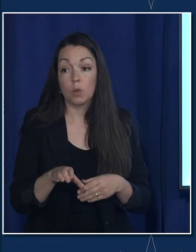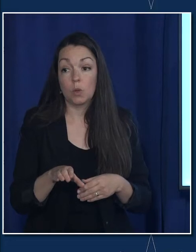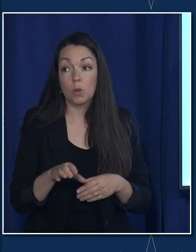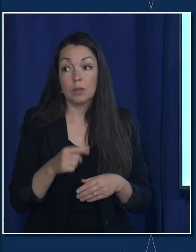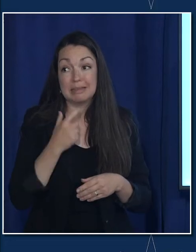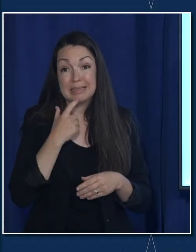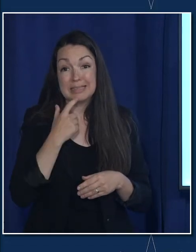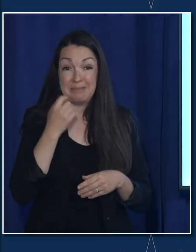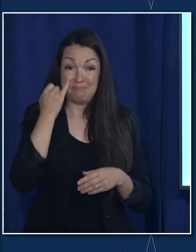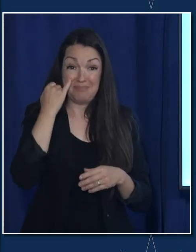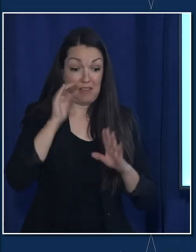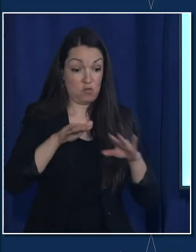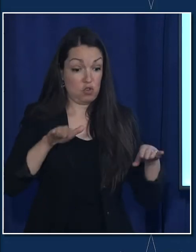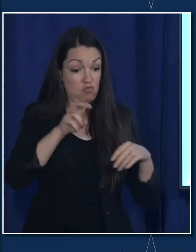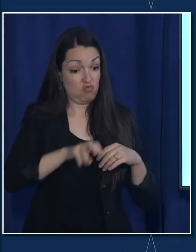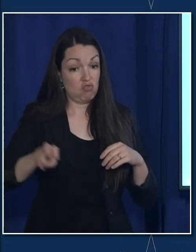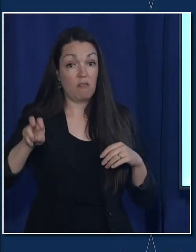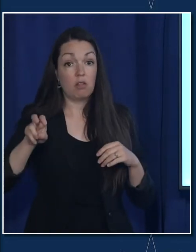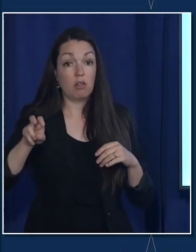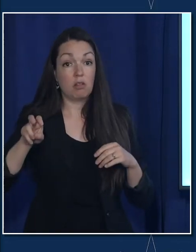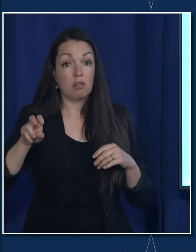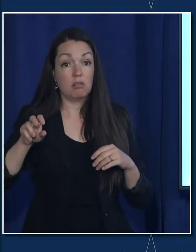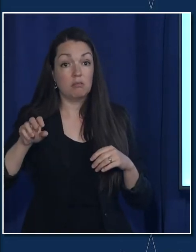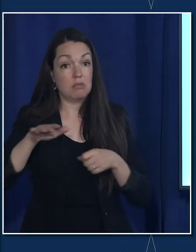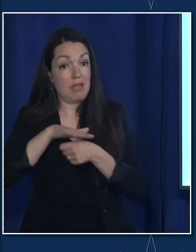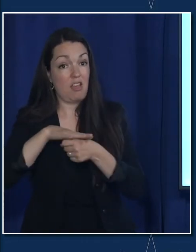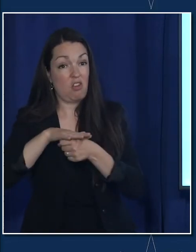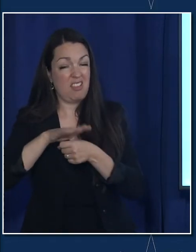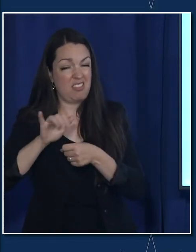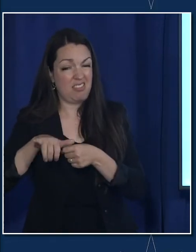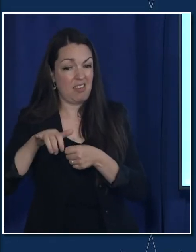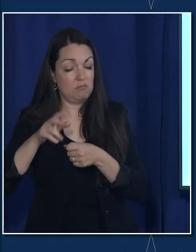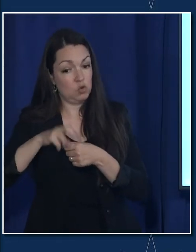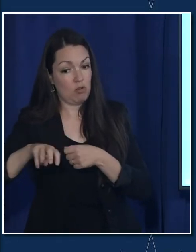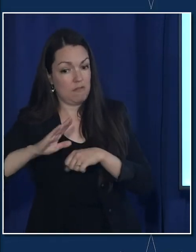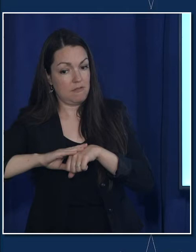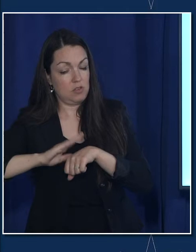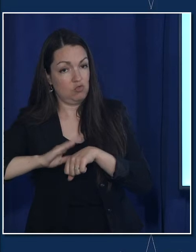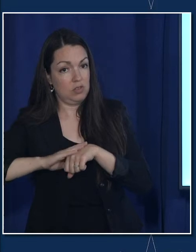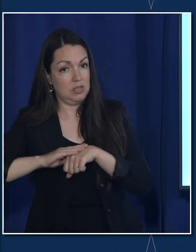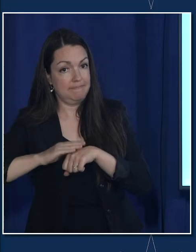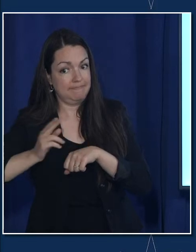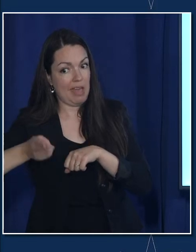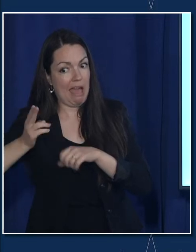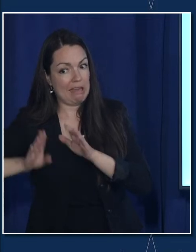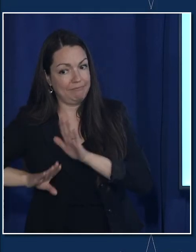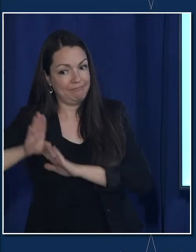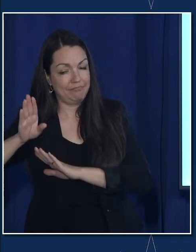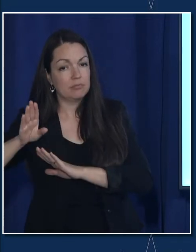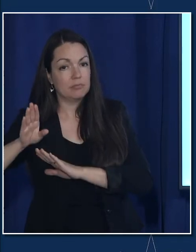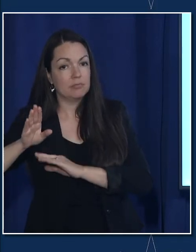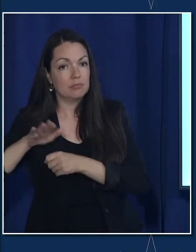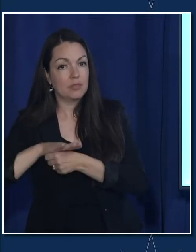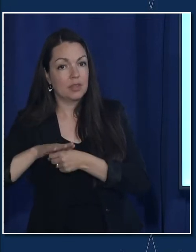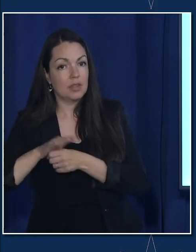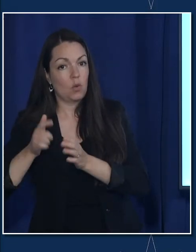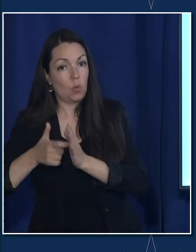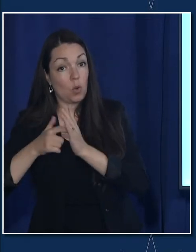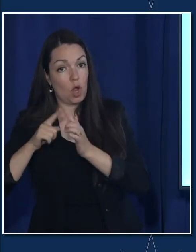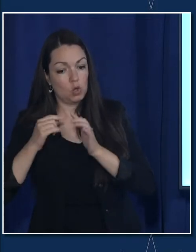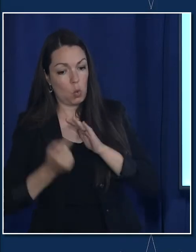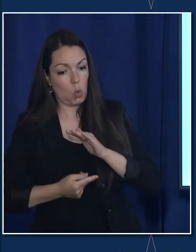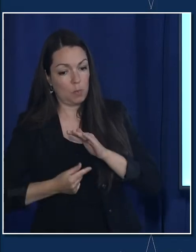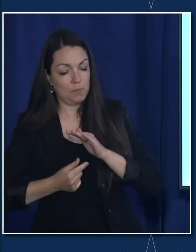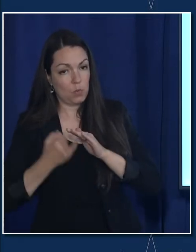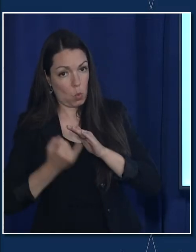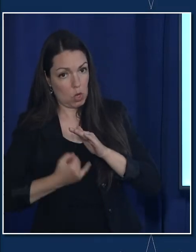if children were traveling to areas that were on the travel advisory, that were required to quarantine. That has not